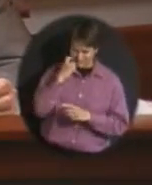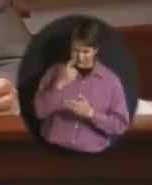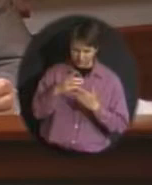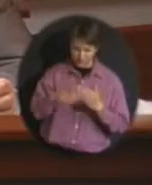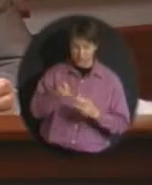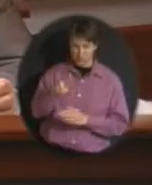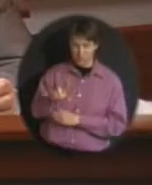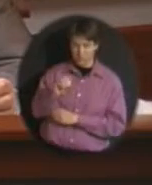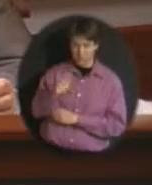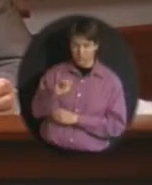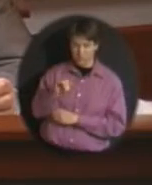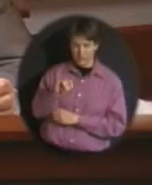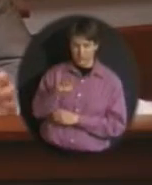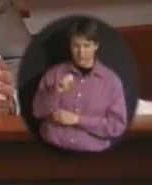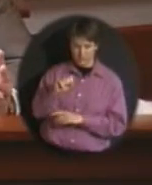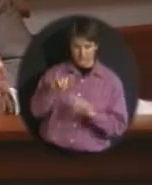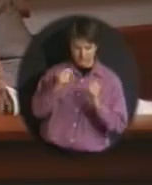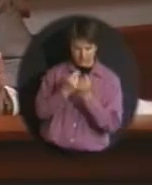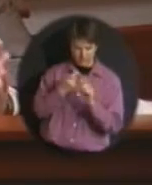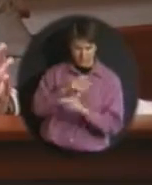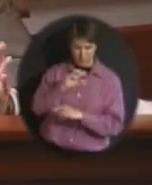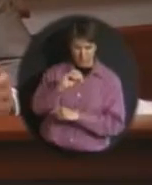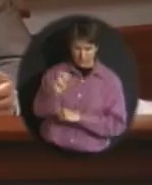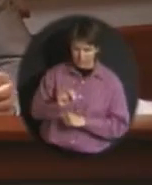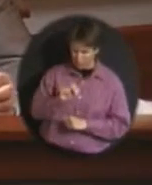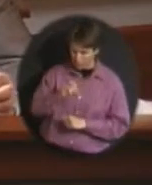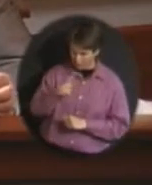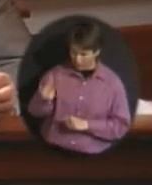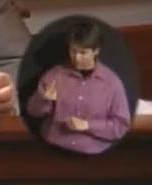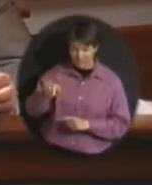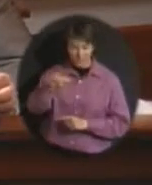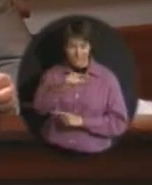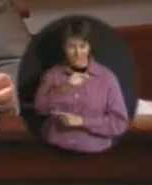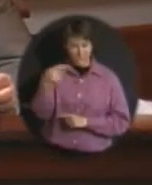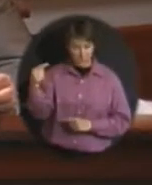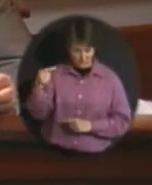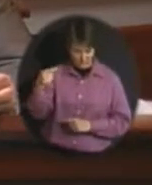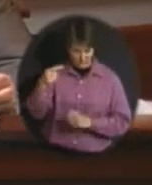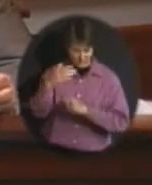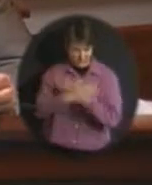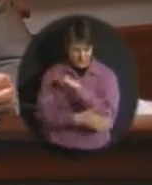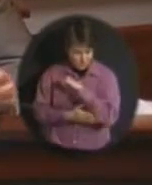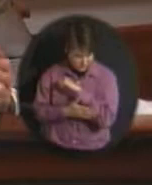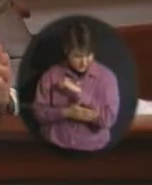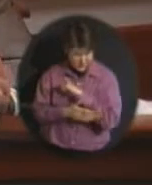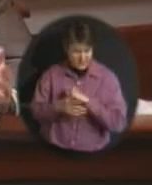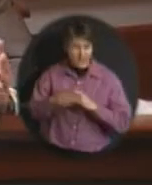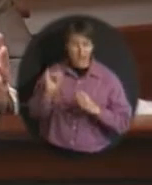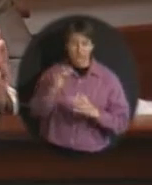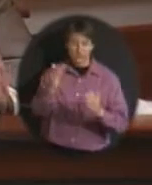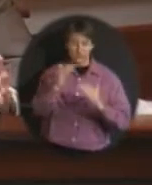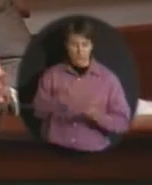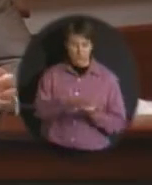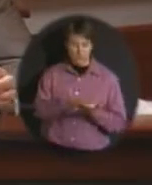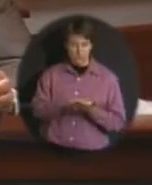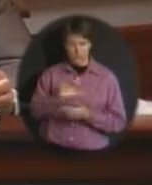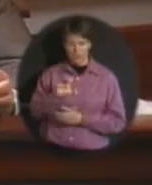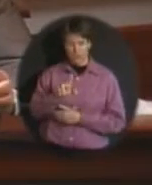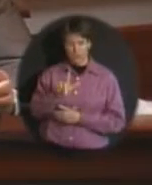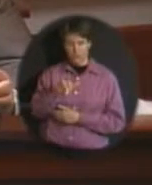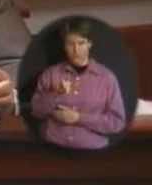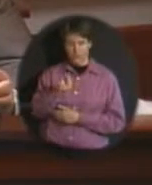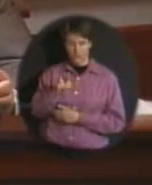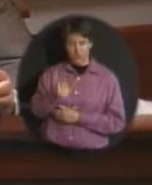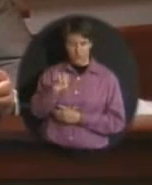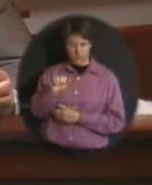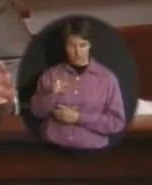robotics team from Olathe Northwest took first place in the nation, followed by our culinary arts team, first place in the nation.